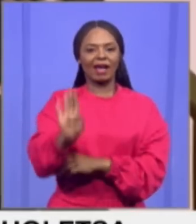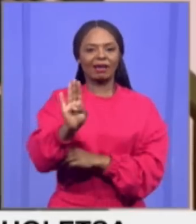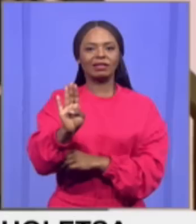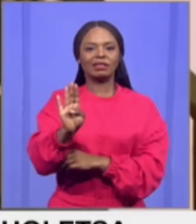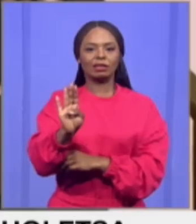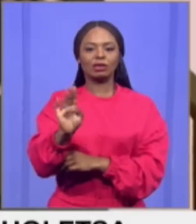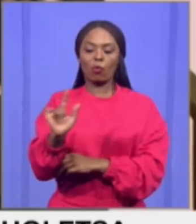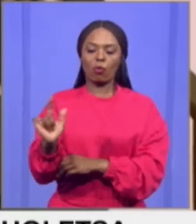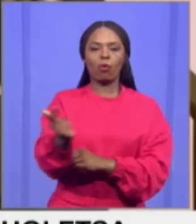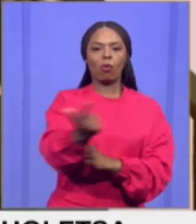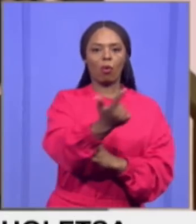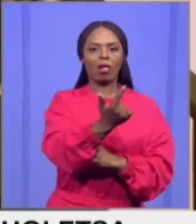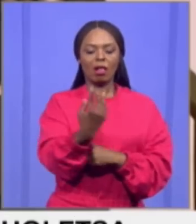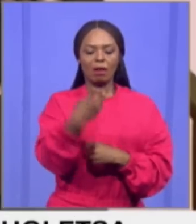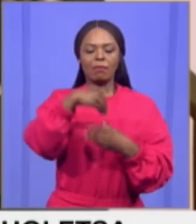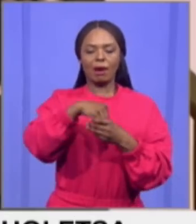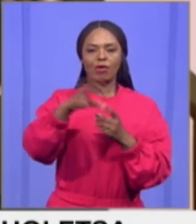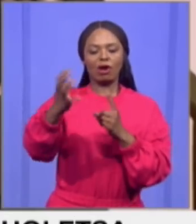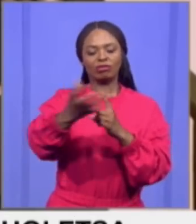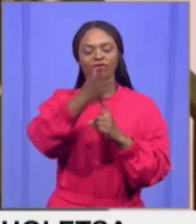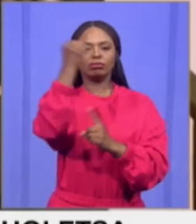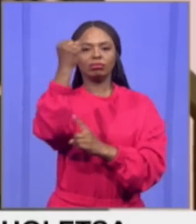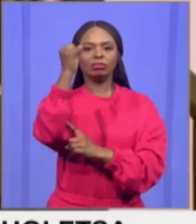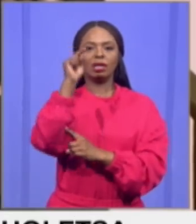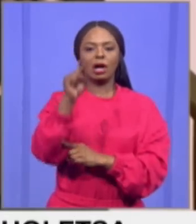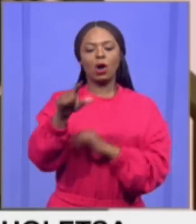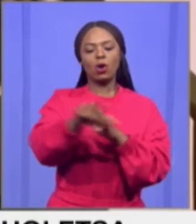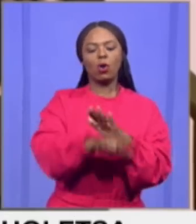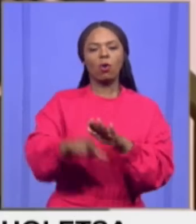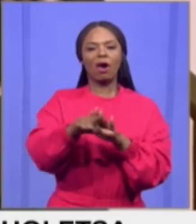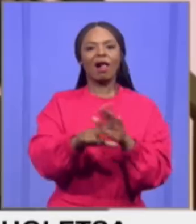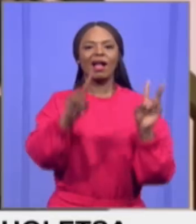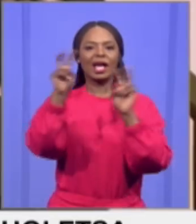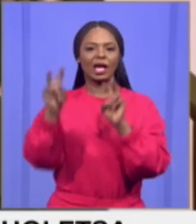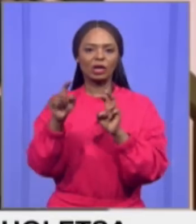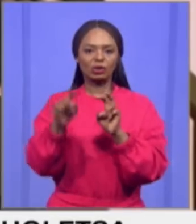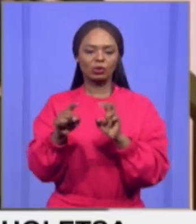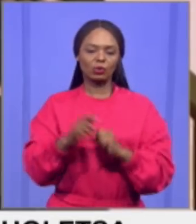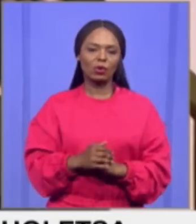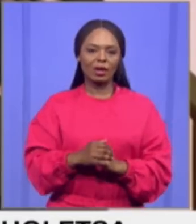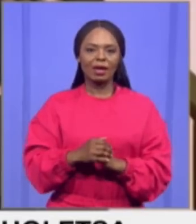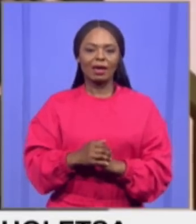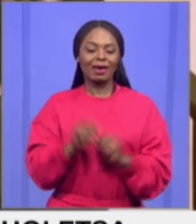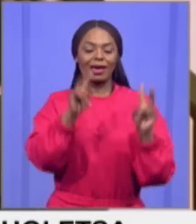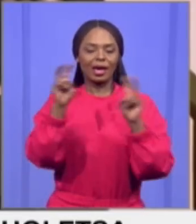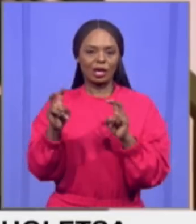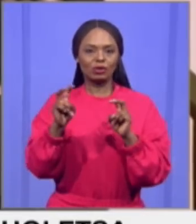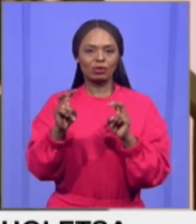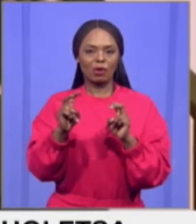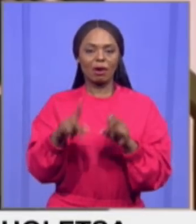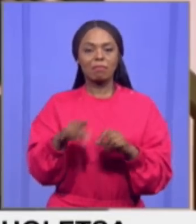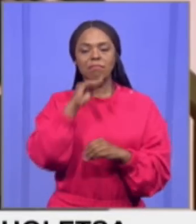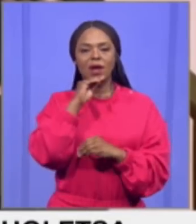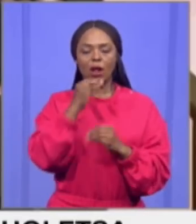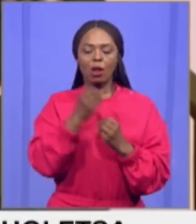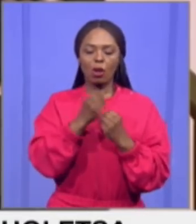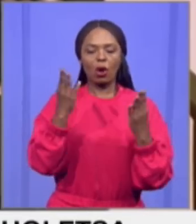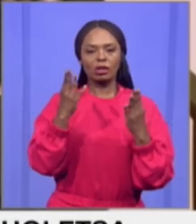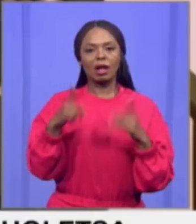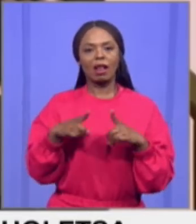to take up and champion local issues, issues that mean a lot to the lives of our